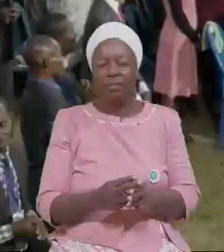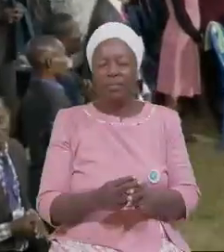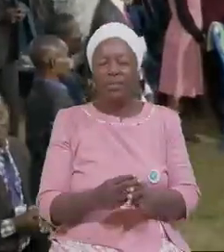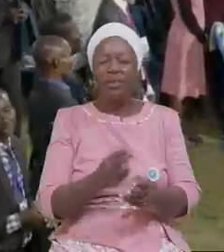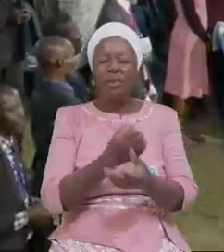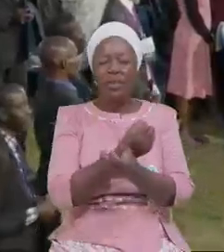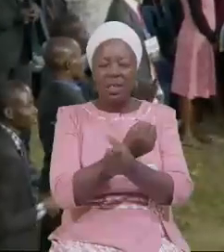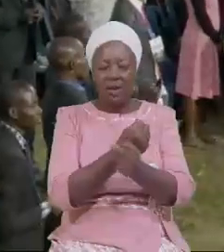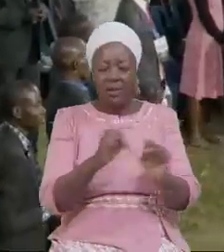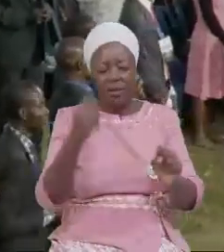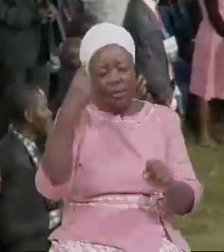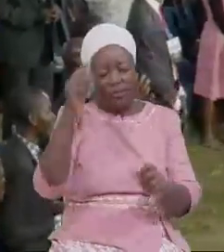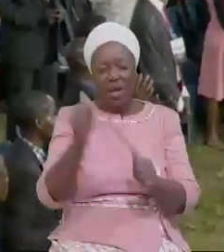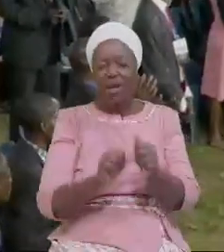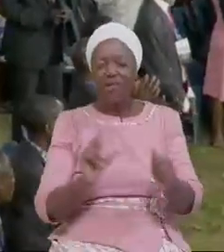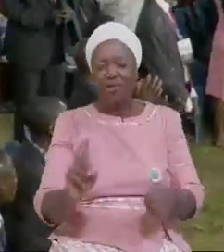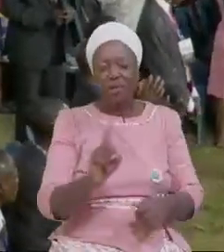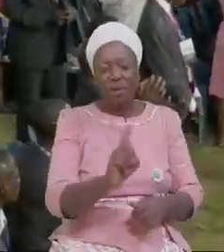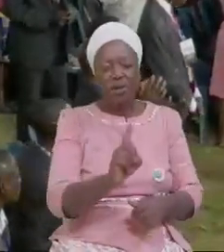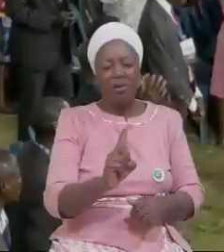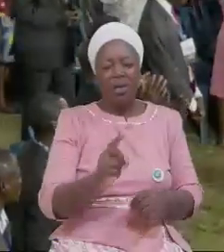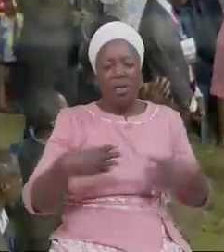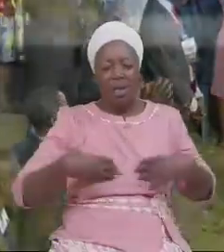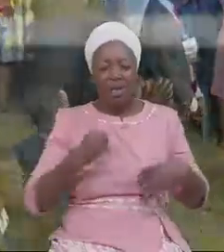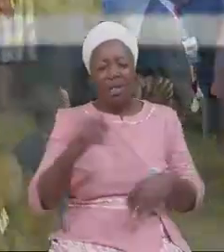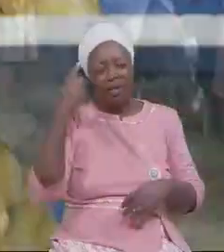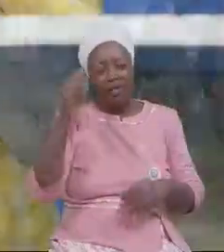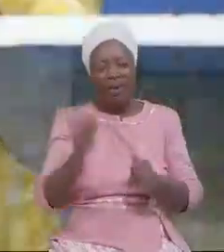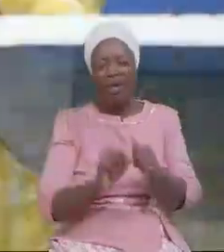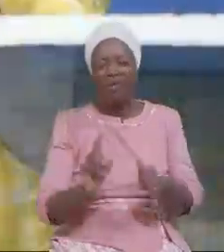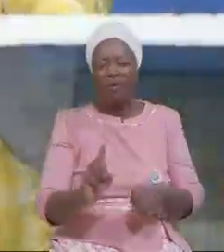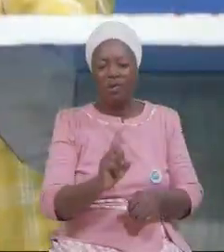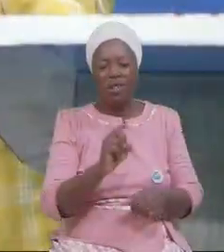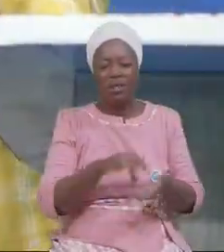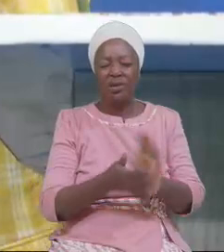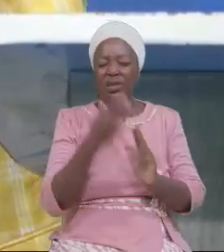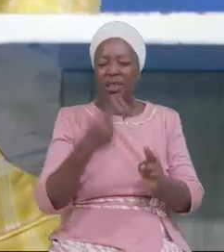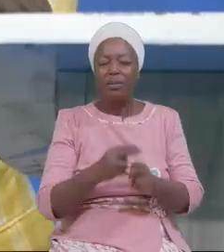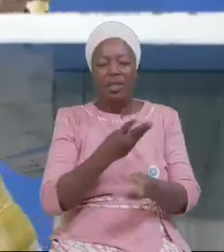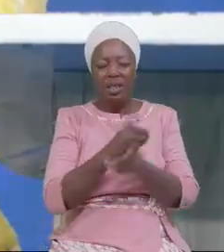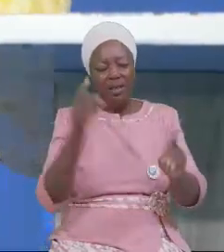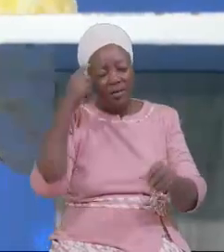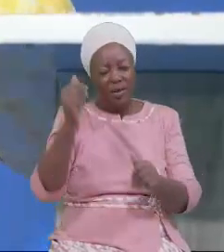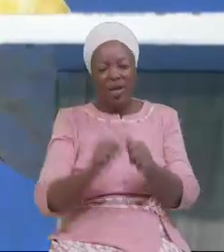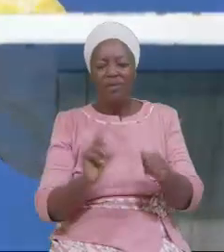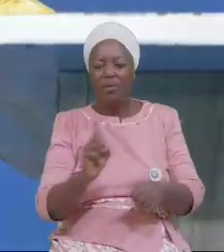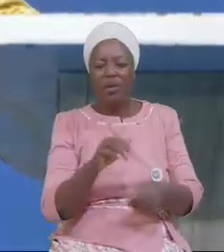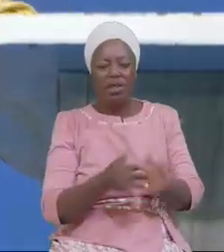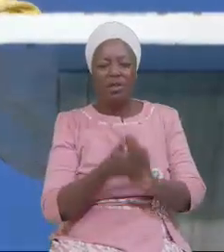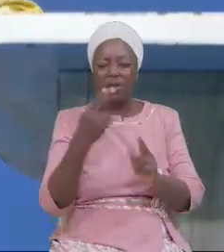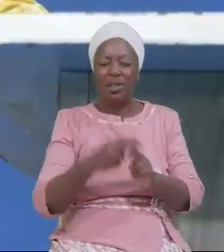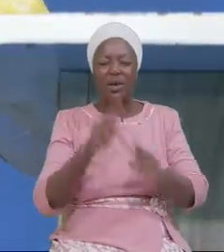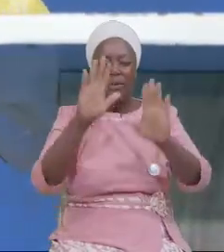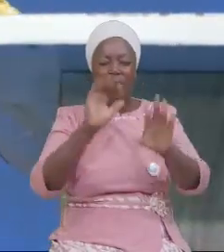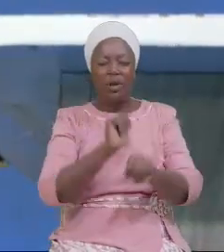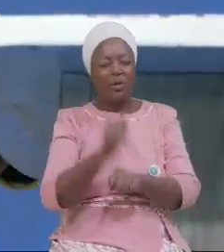Salvation for everyone. Amen. Healing for everyone. Amen. Deliverance for everyone. Amen. Miracle